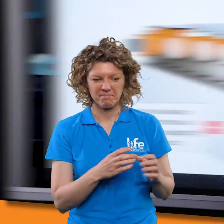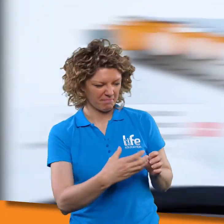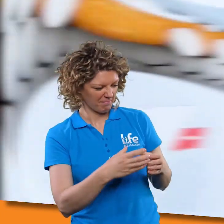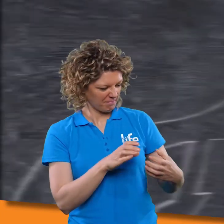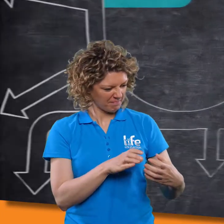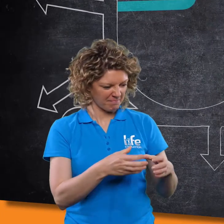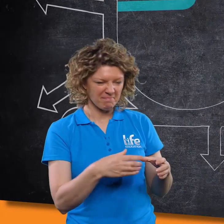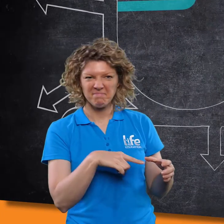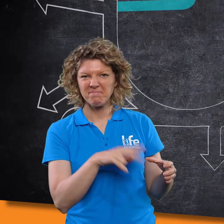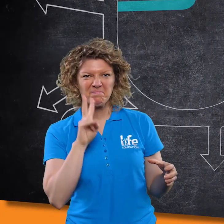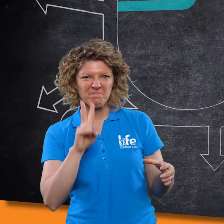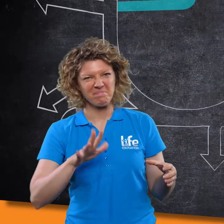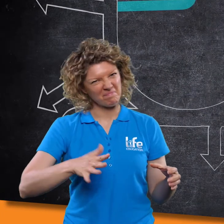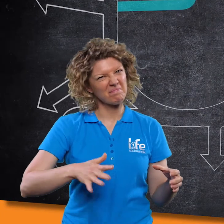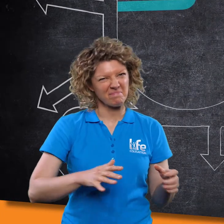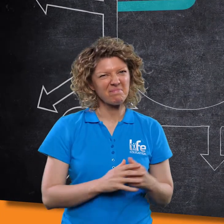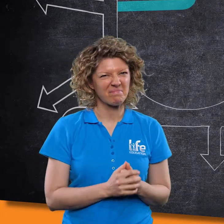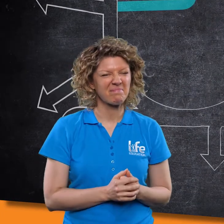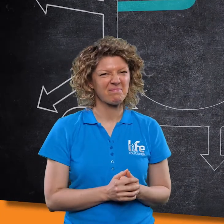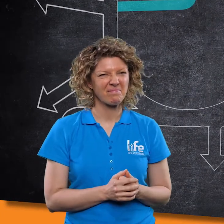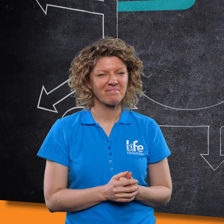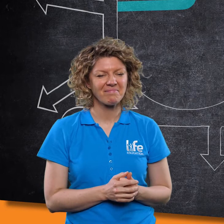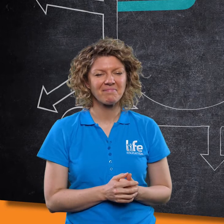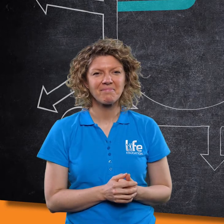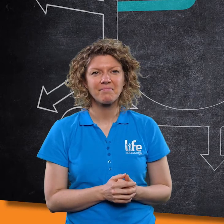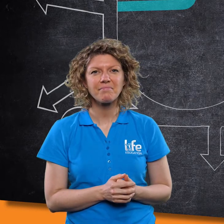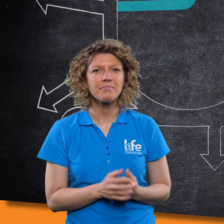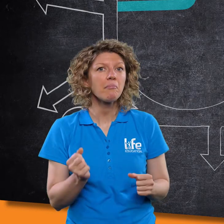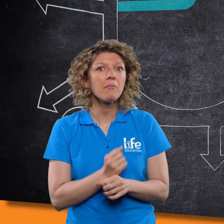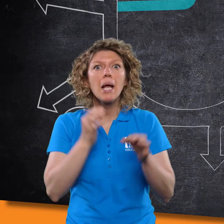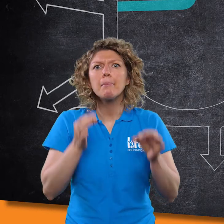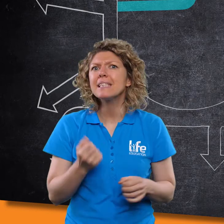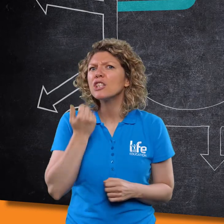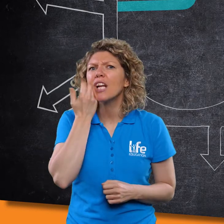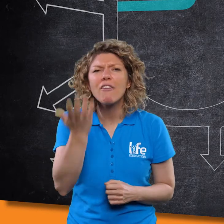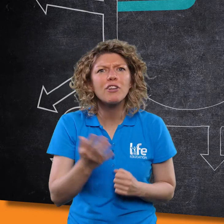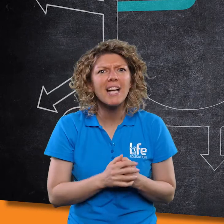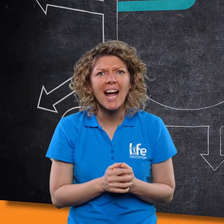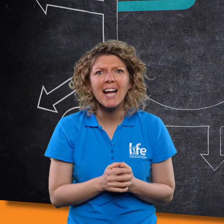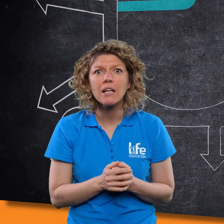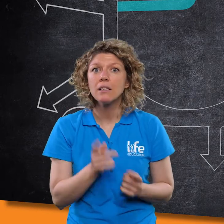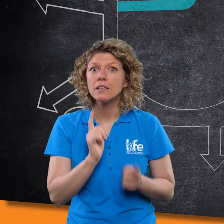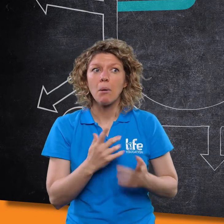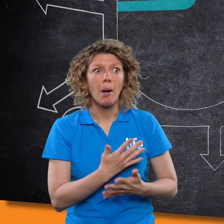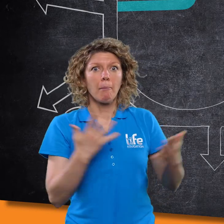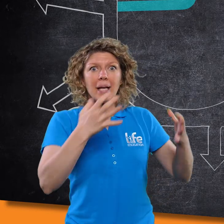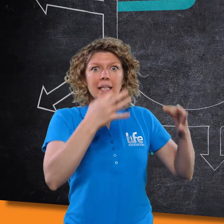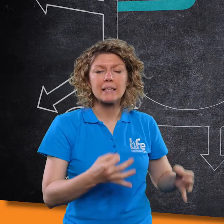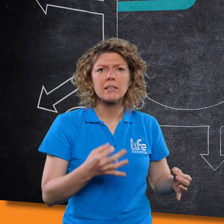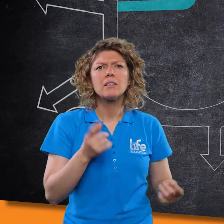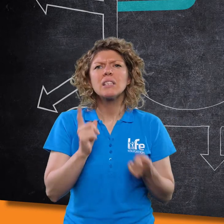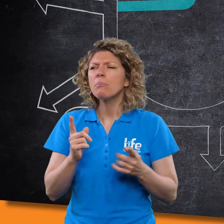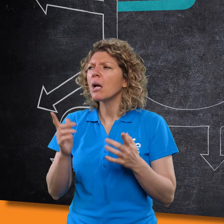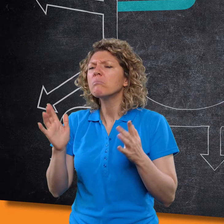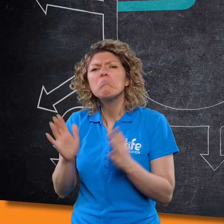all. We make decisions every day, some small, some big. Today we've thought about the pressures and influences on us